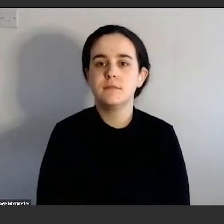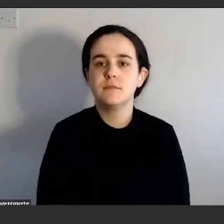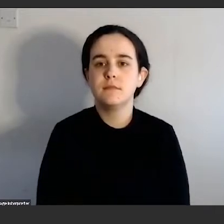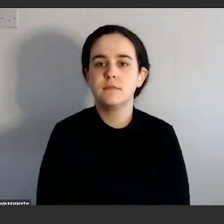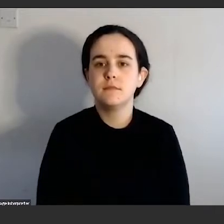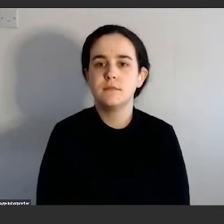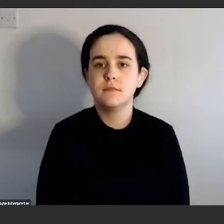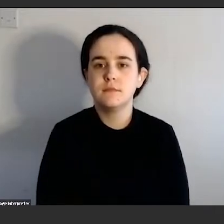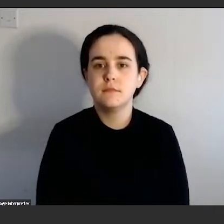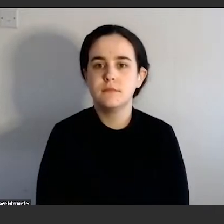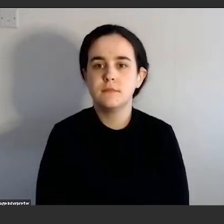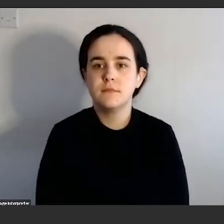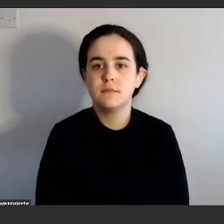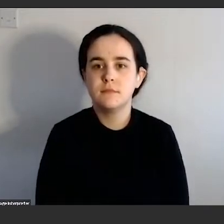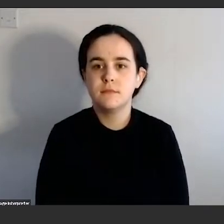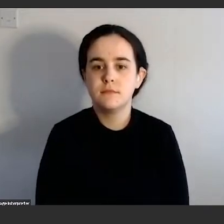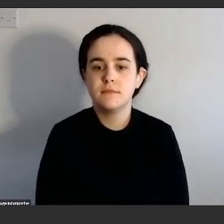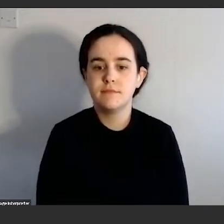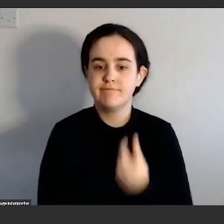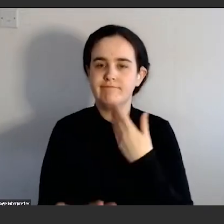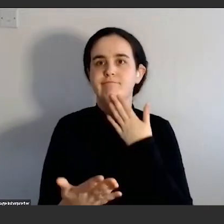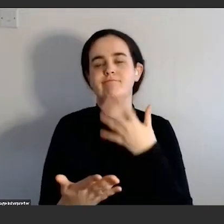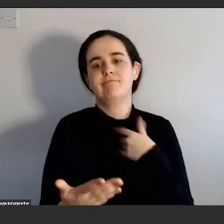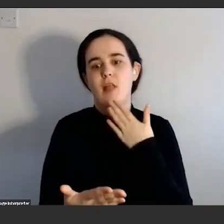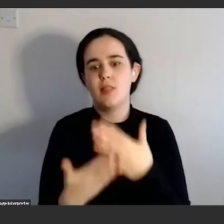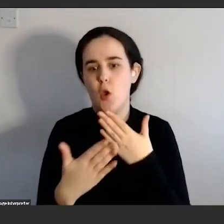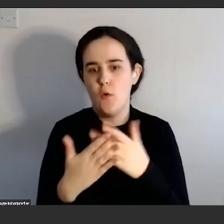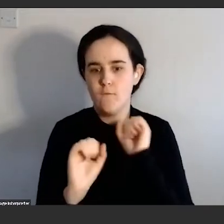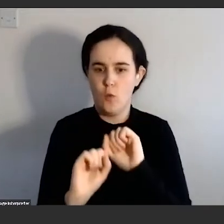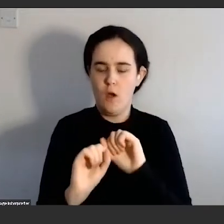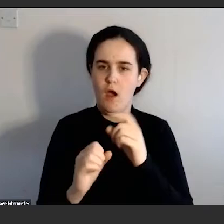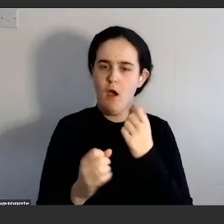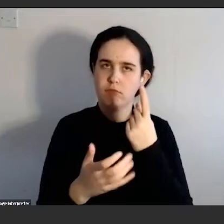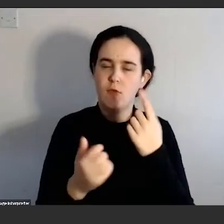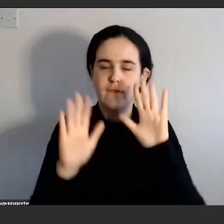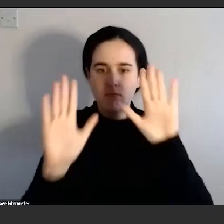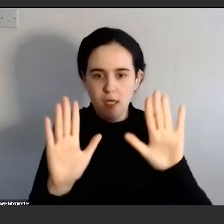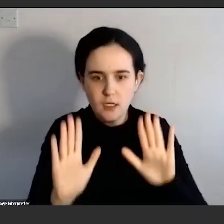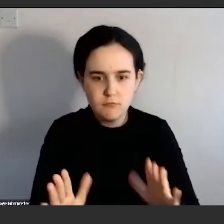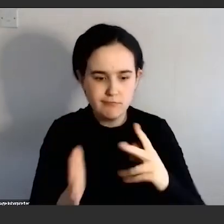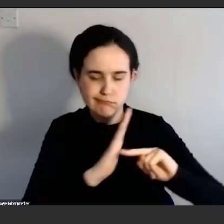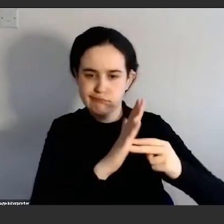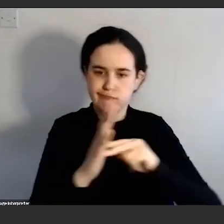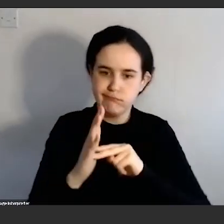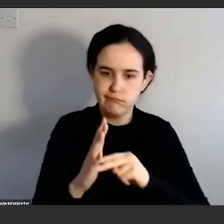you've seen the Shalva Band. Sure. You must have. Yes, you know about them. How would you describe them,